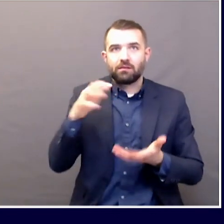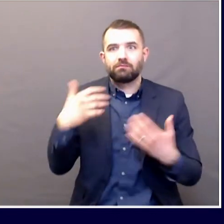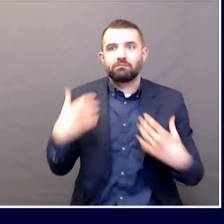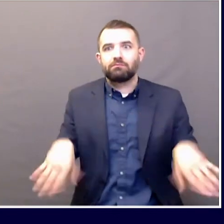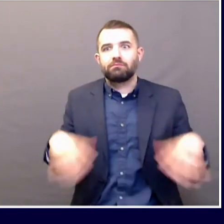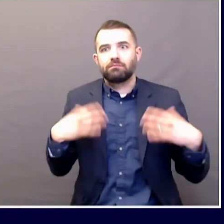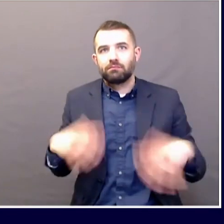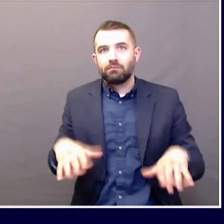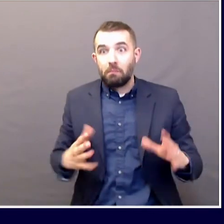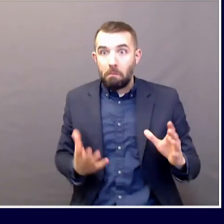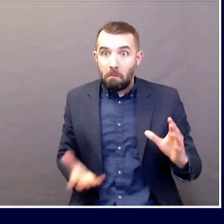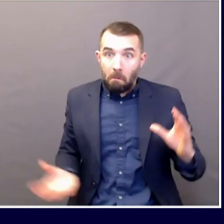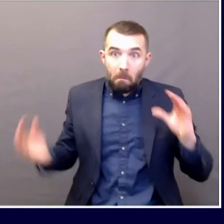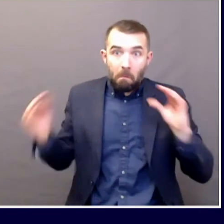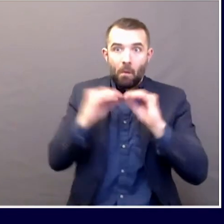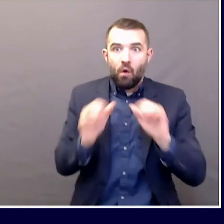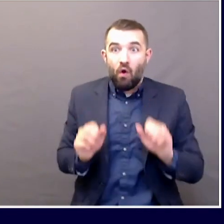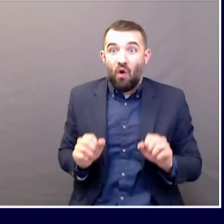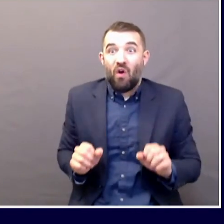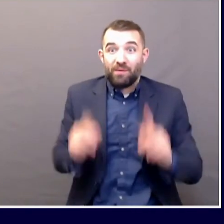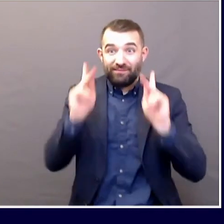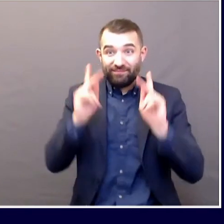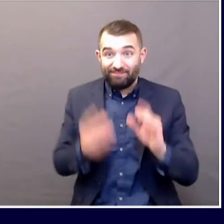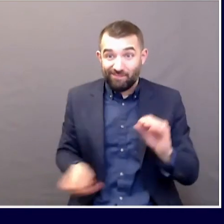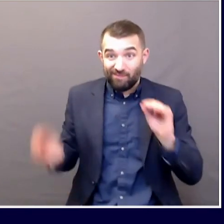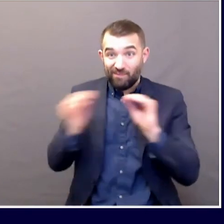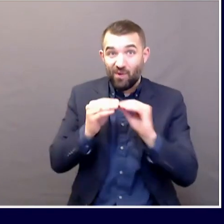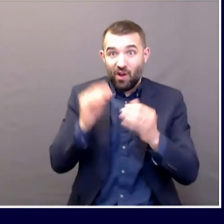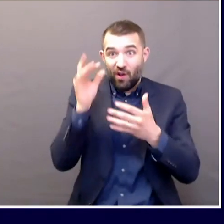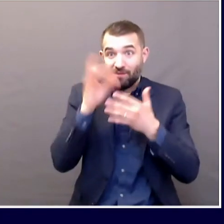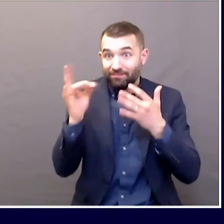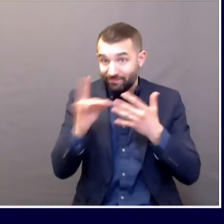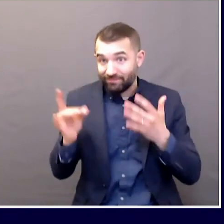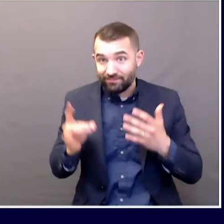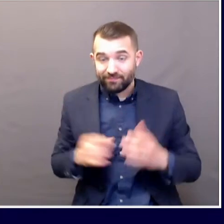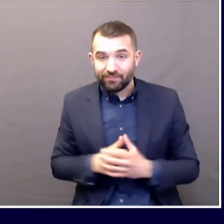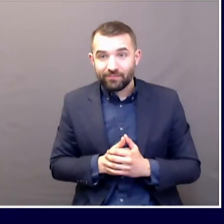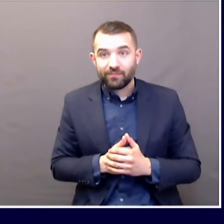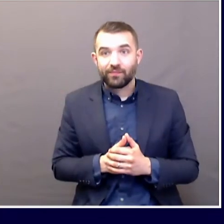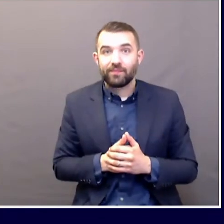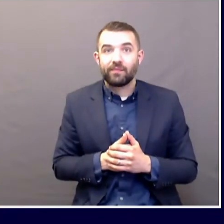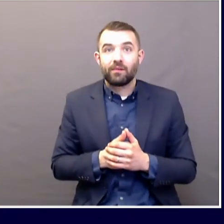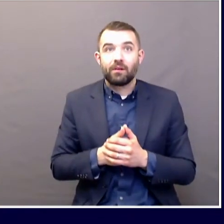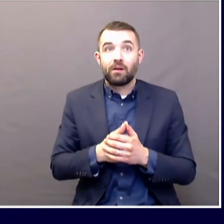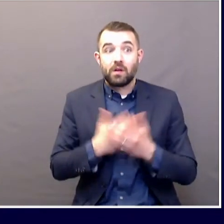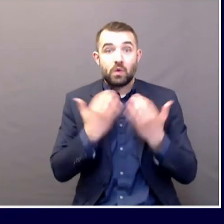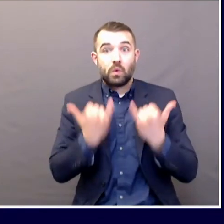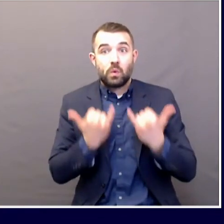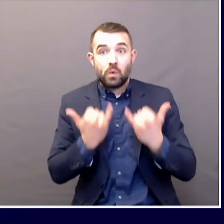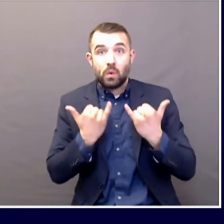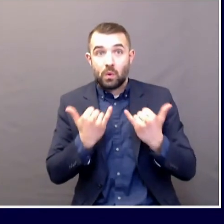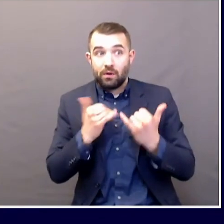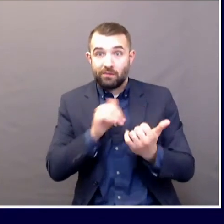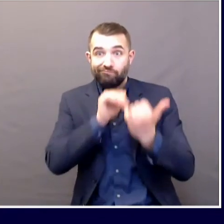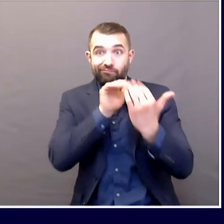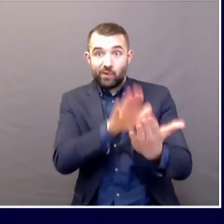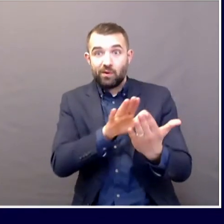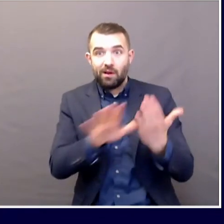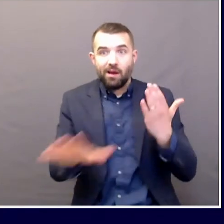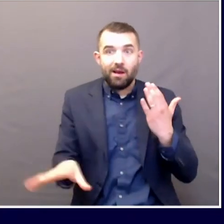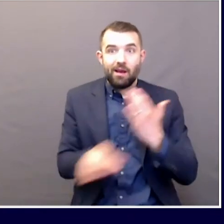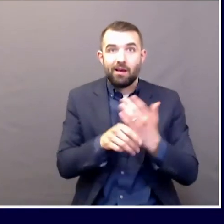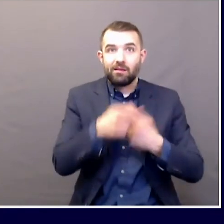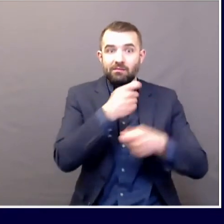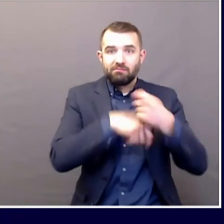a moment ago, it doesn't so much replace existing vaccine, it opens up new methods of reaching Maine people and offering